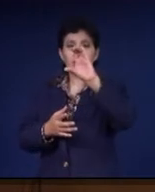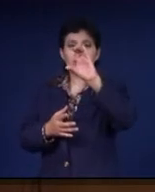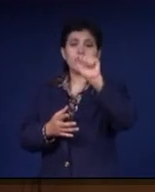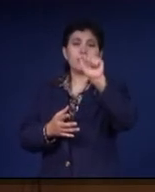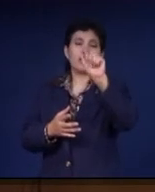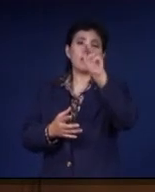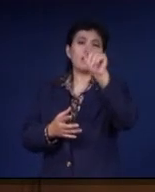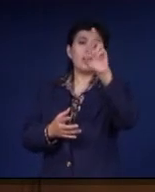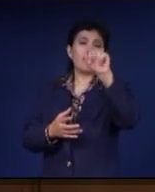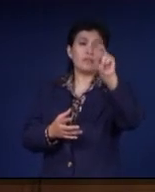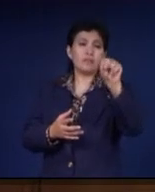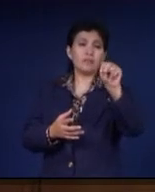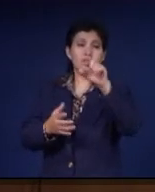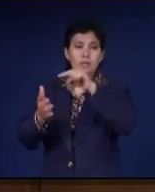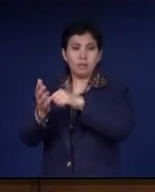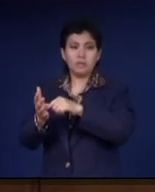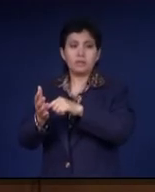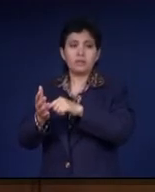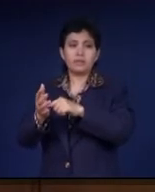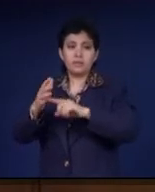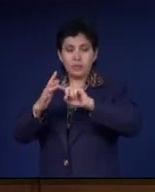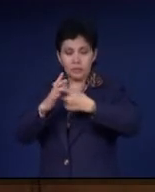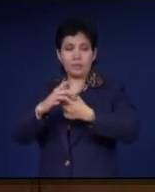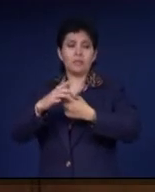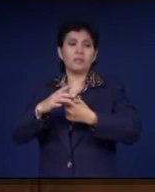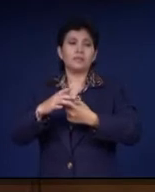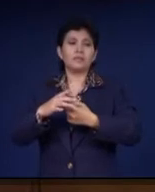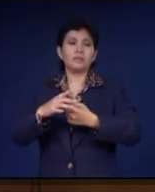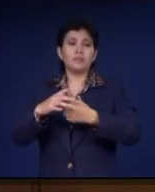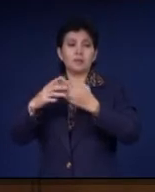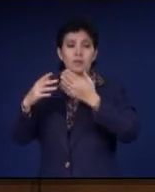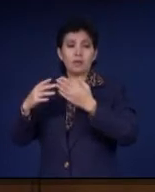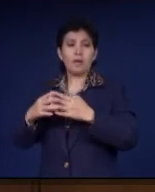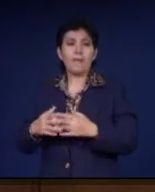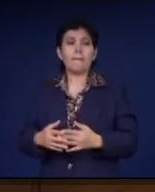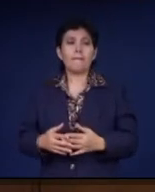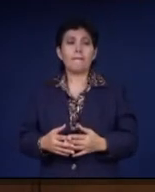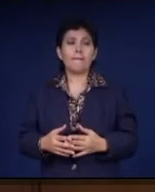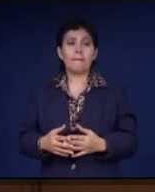first female psychologist, I would say, after Anna Freud.